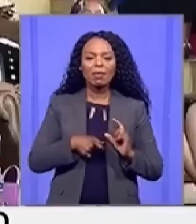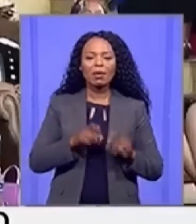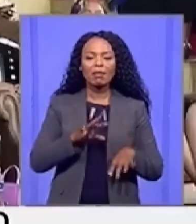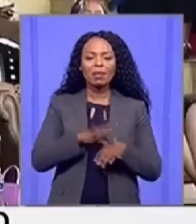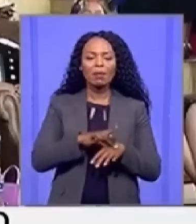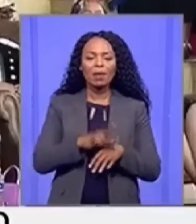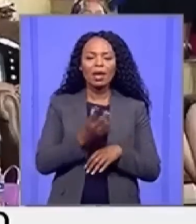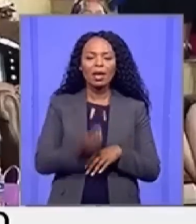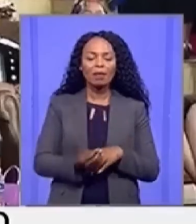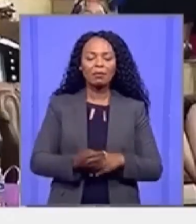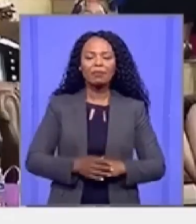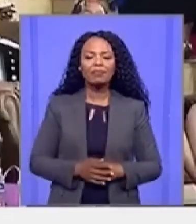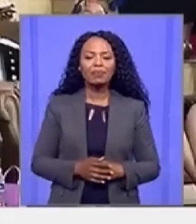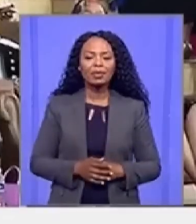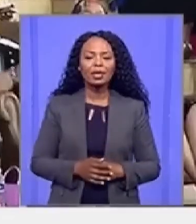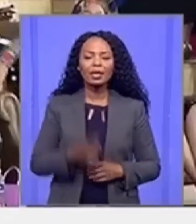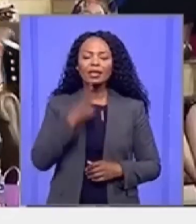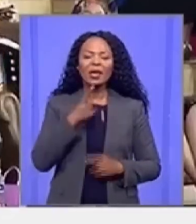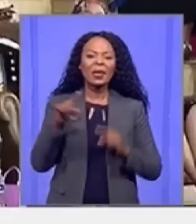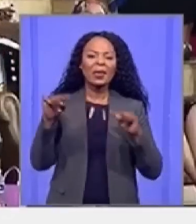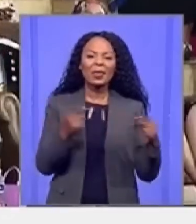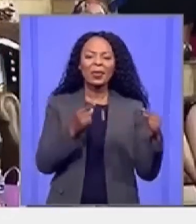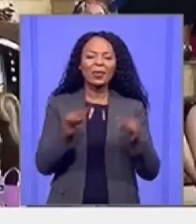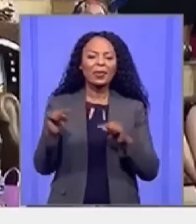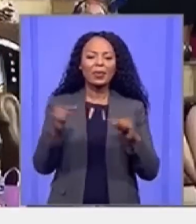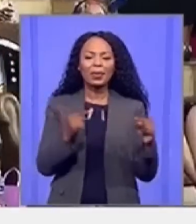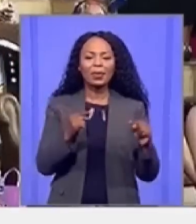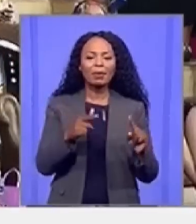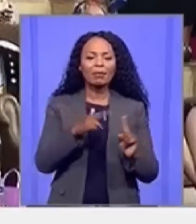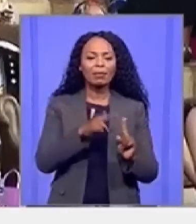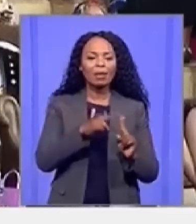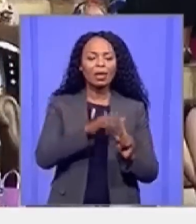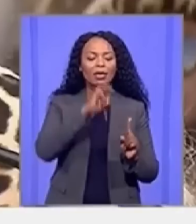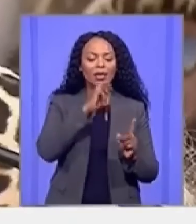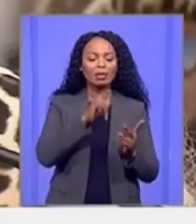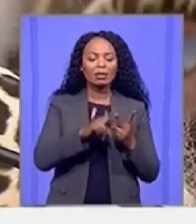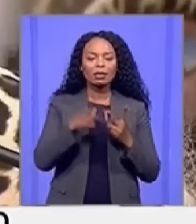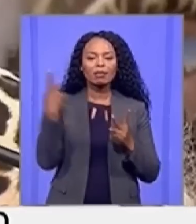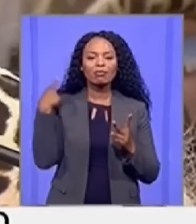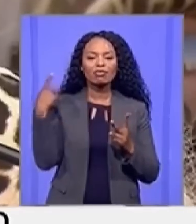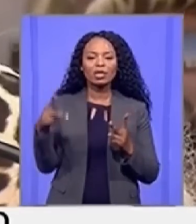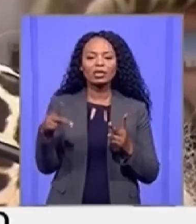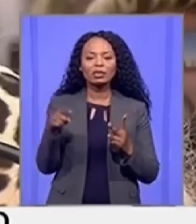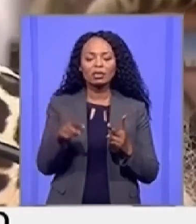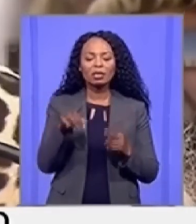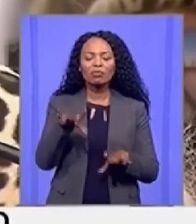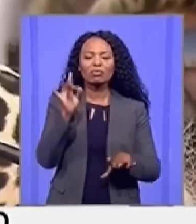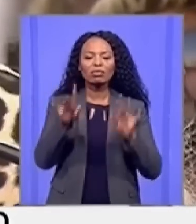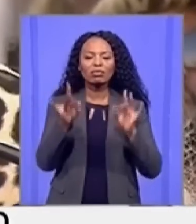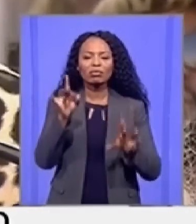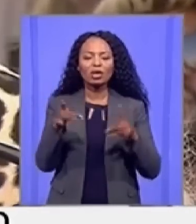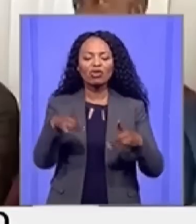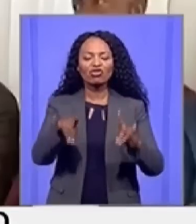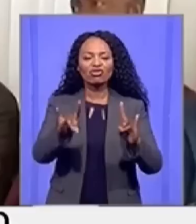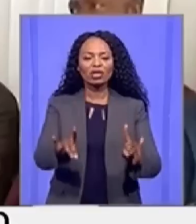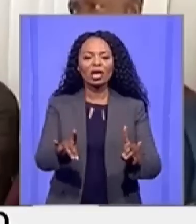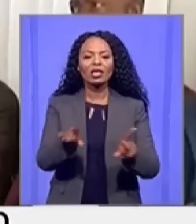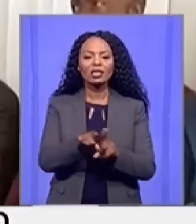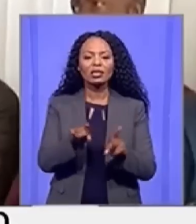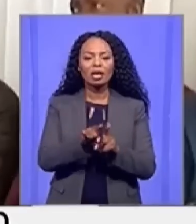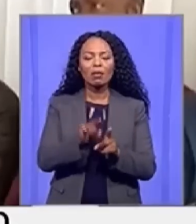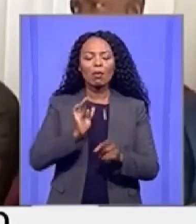Ho dumelwa ha o bile le utlwane pakeng tsa morena le Kgosana tabeng ya ho kgethwa modulasetulo le ditho tsa Ingonyama Trust Board.